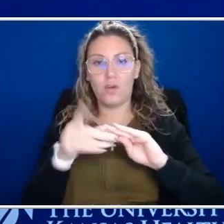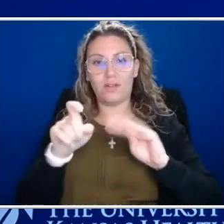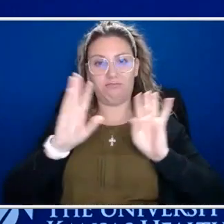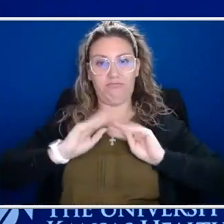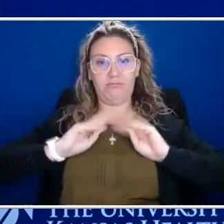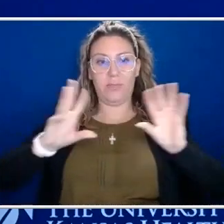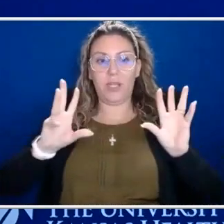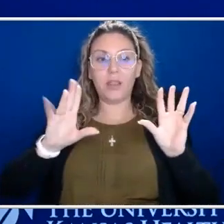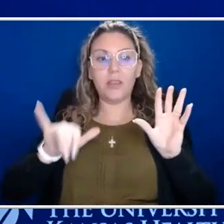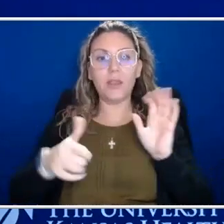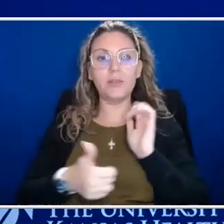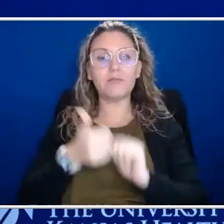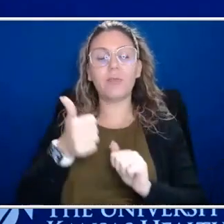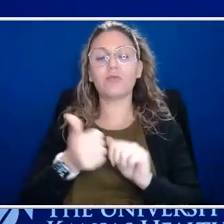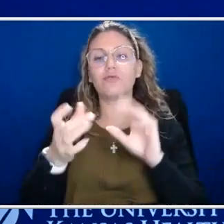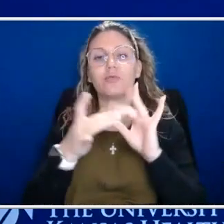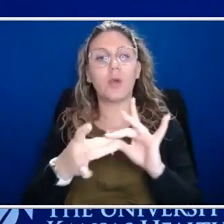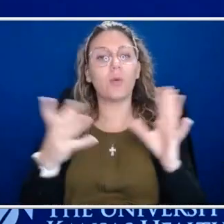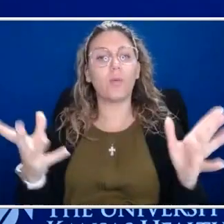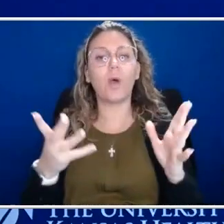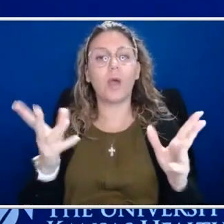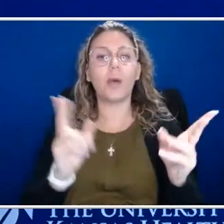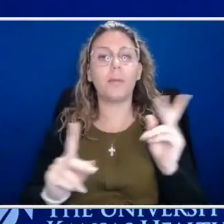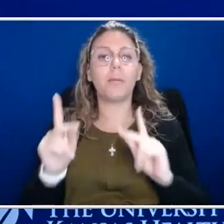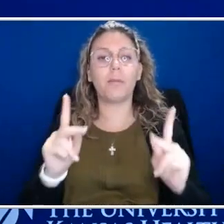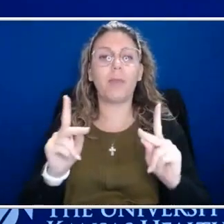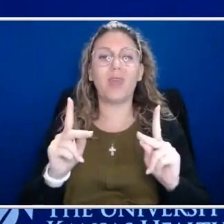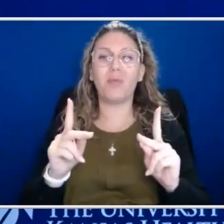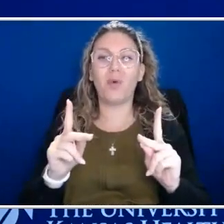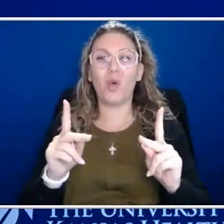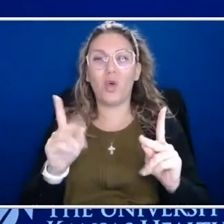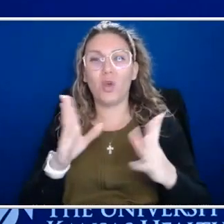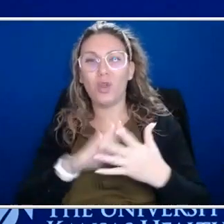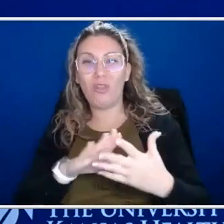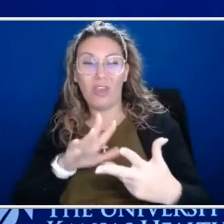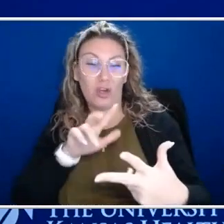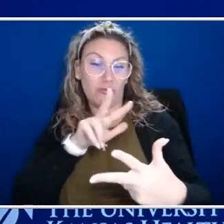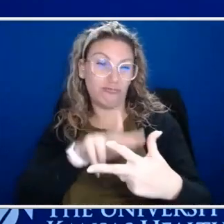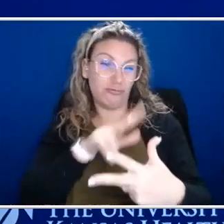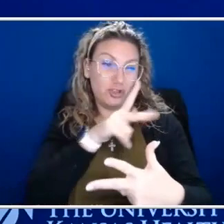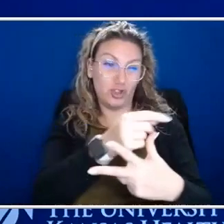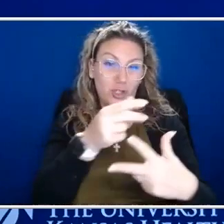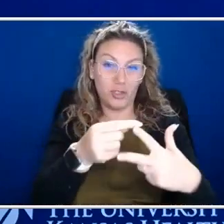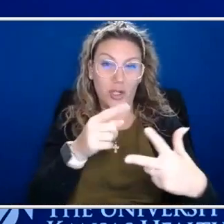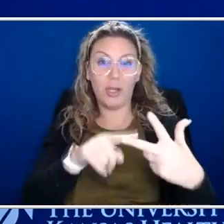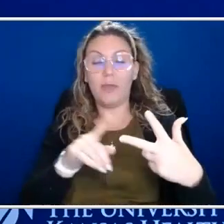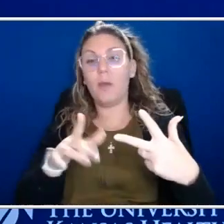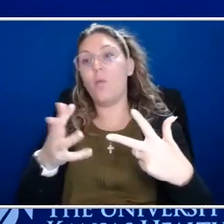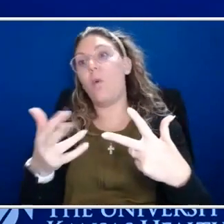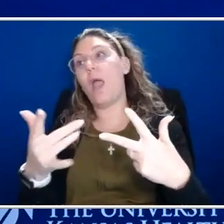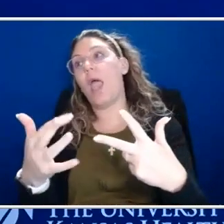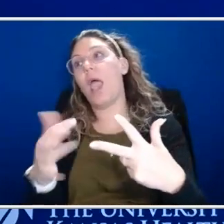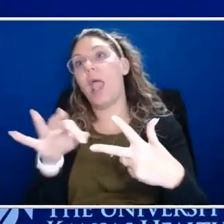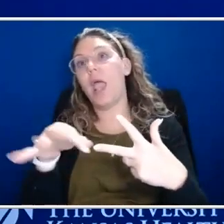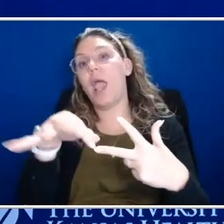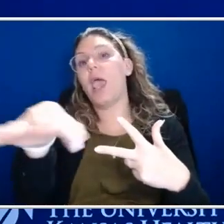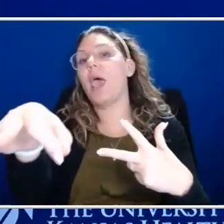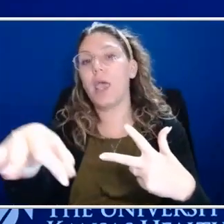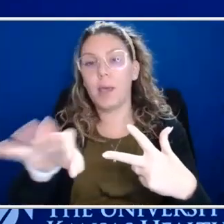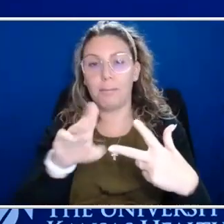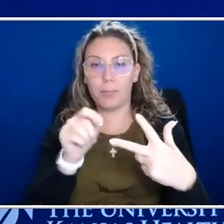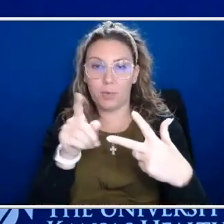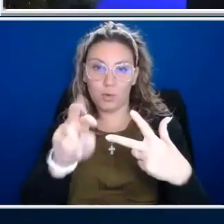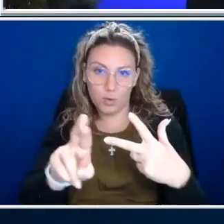mostly about those people that are further out from their primary series or booster, and it highlights the actual importance of getting that